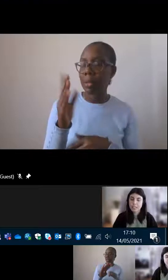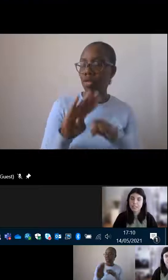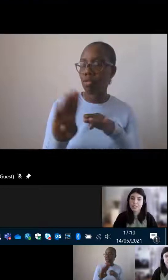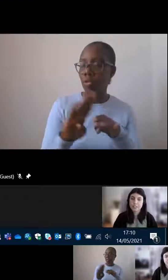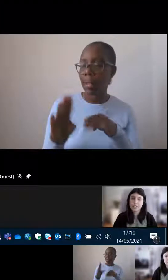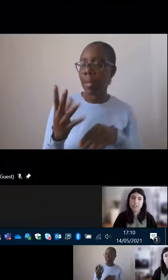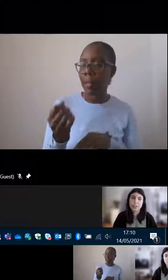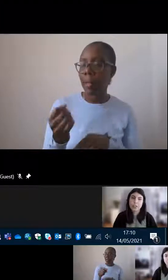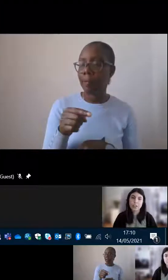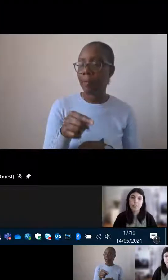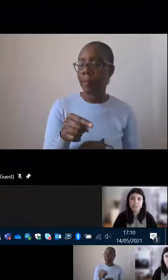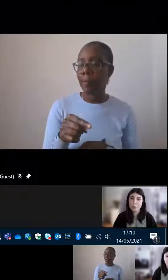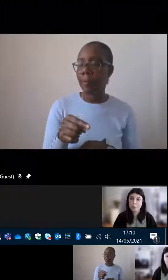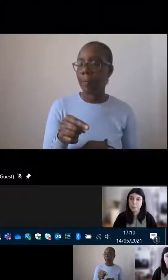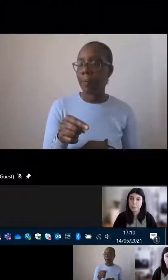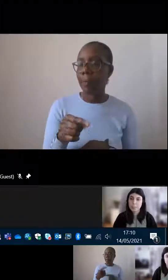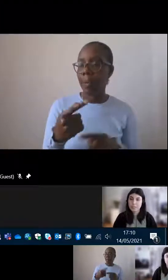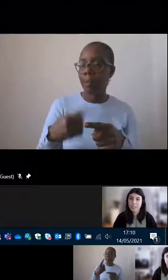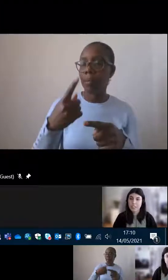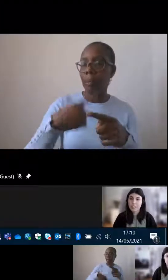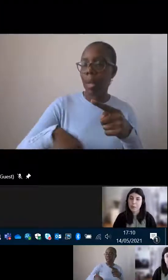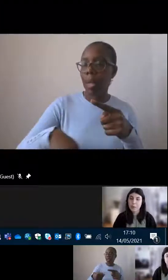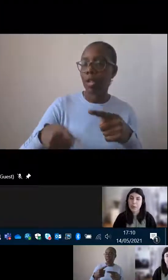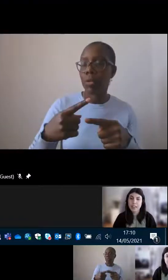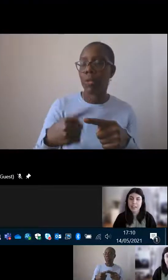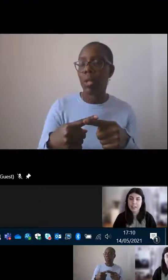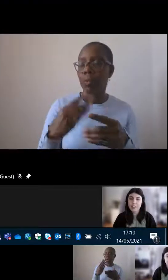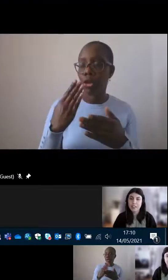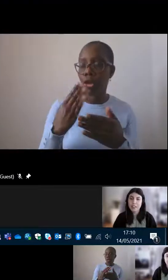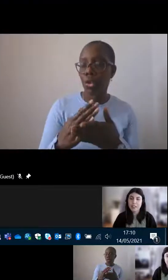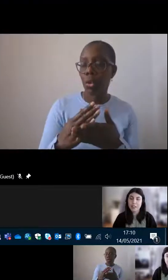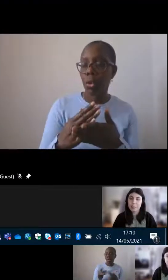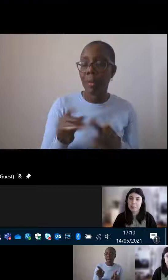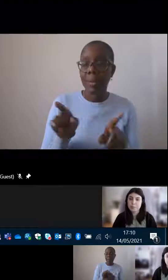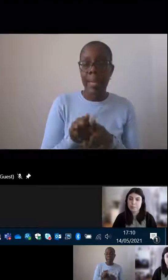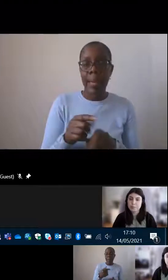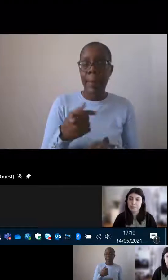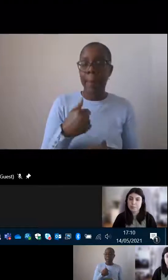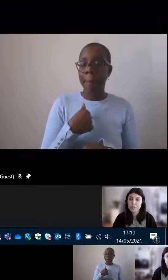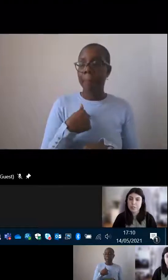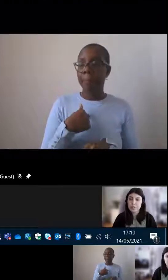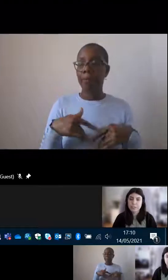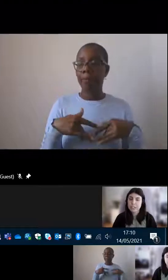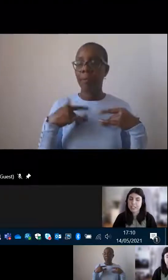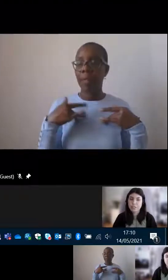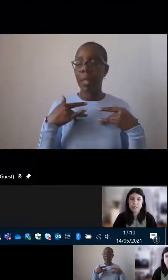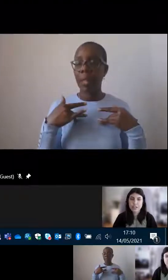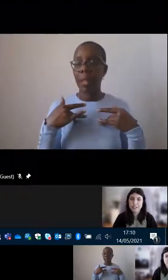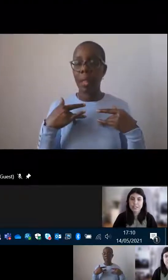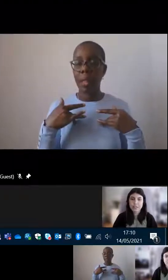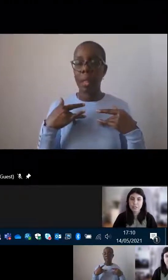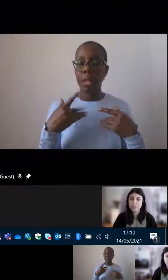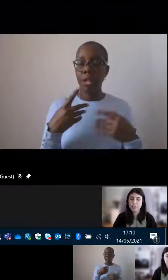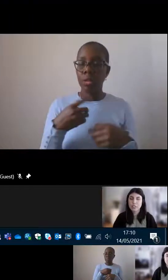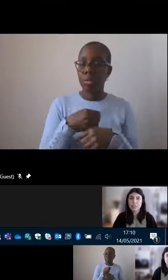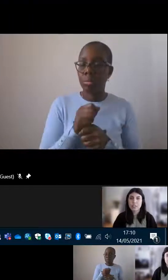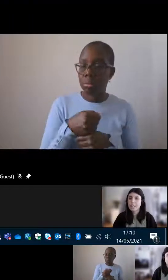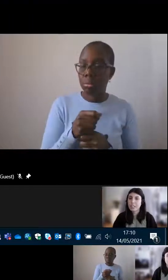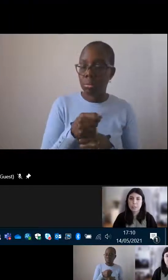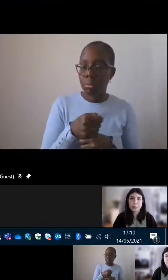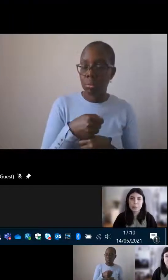it's safe to say that a lot of us have probably been feeling, I know I have, um, feeling stressed,